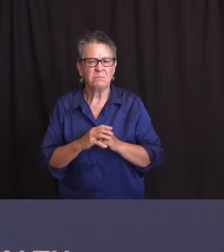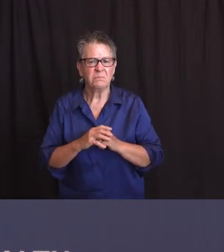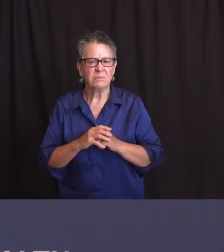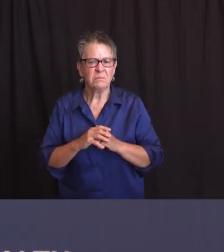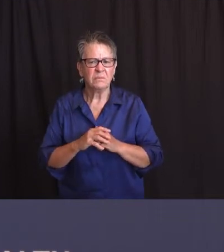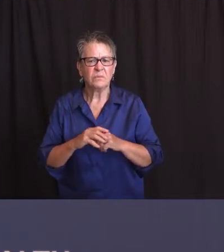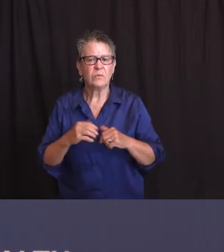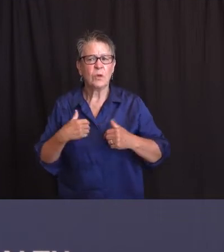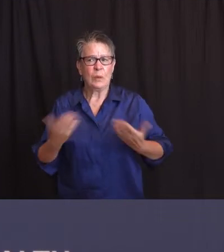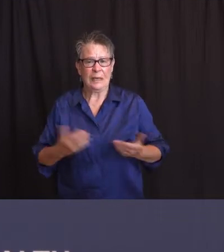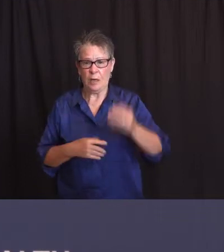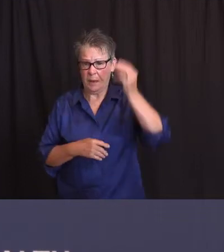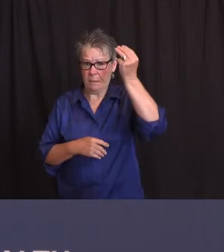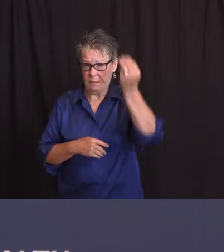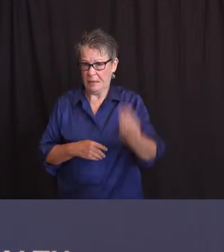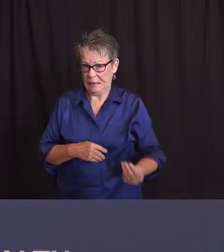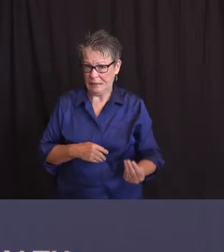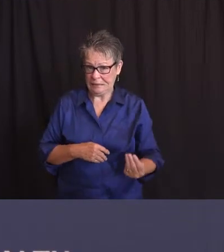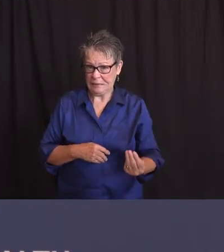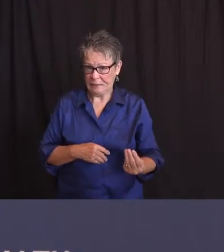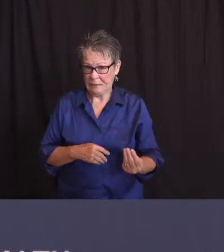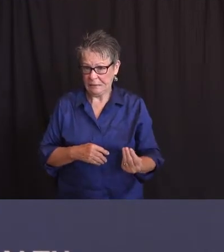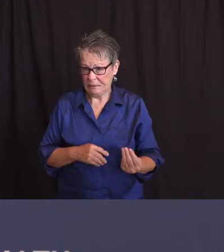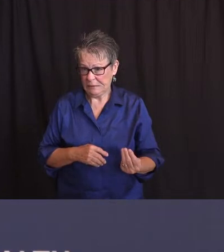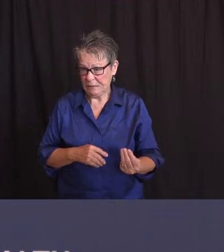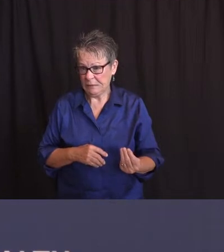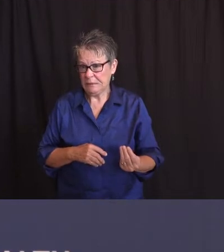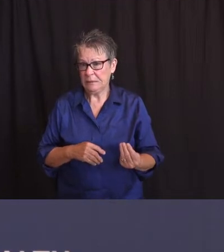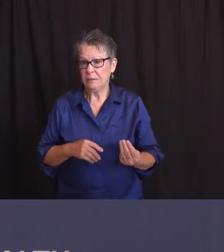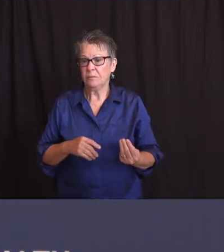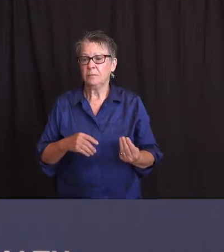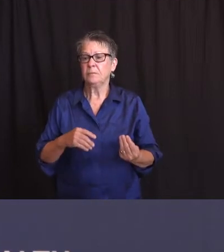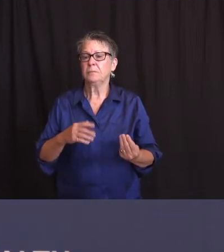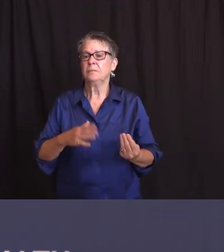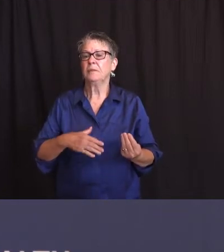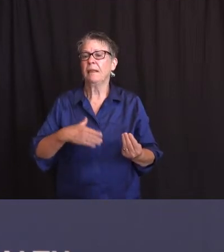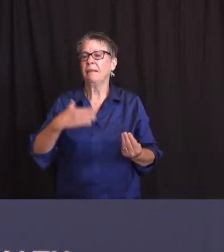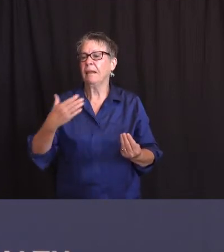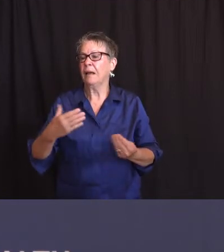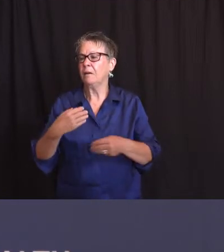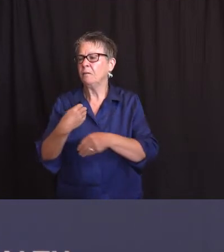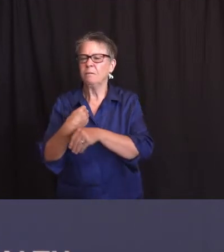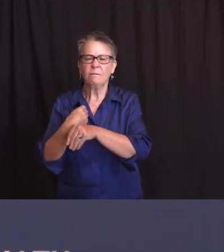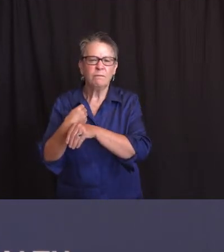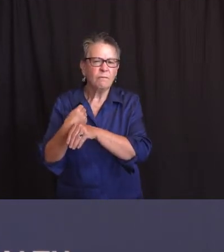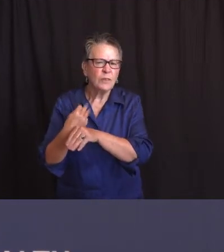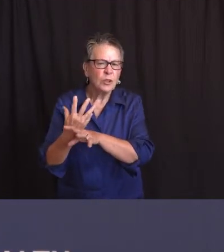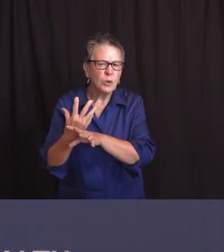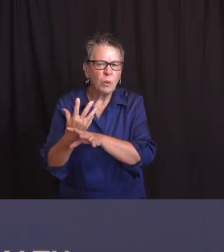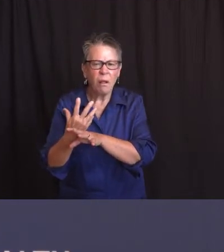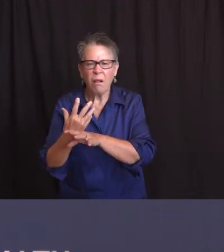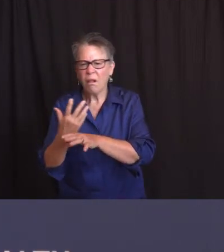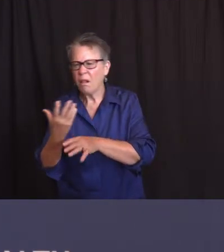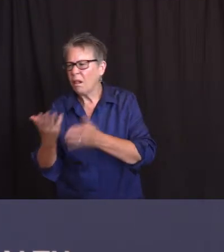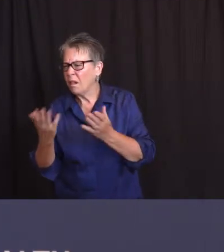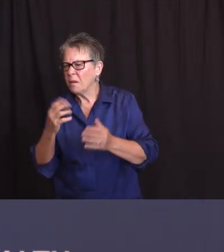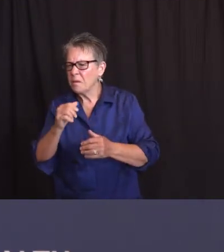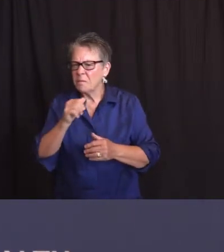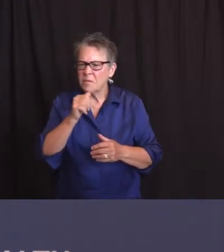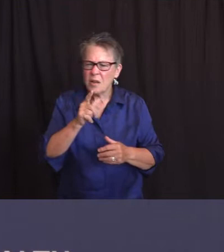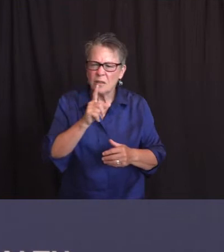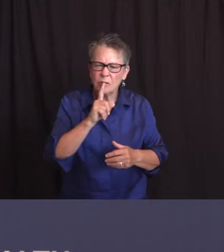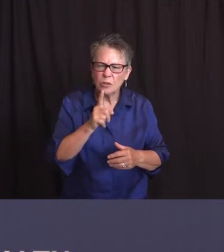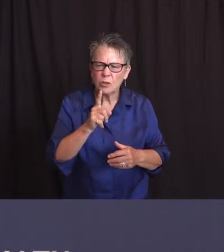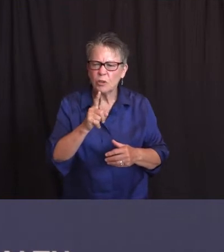you on Mondays, and we will be virtual, and I think we'll be, I'm not sure whether or not we're on the road together or not. You and I were on the